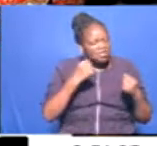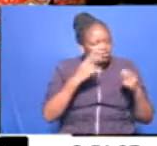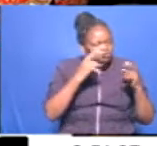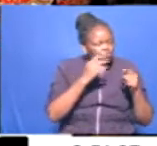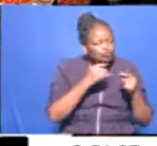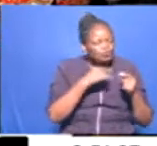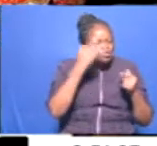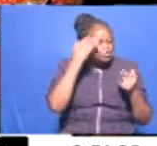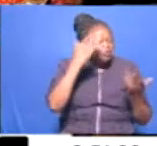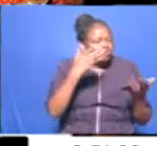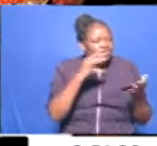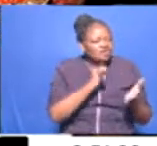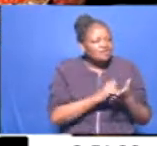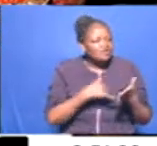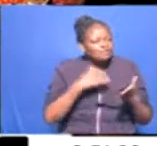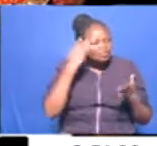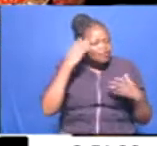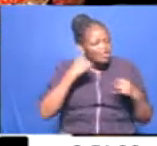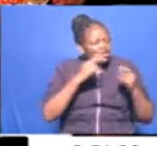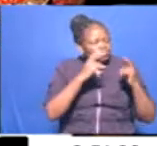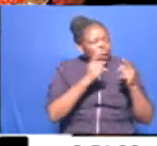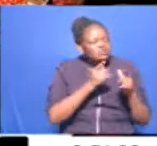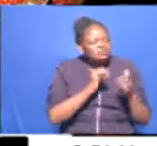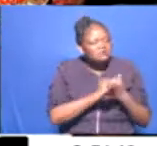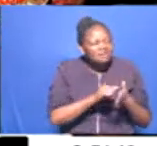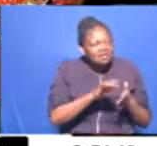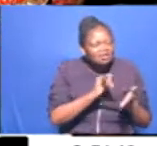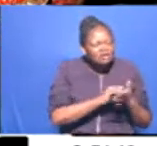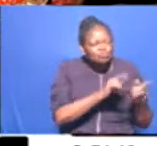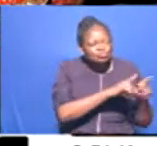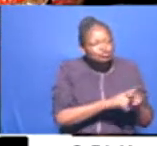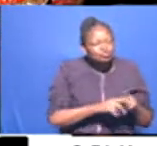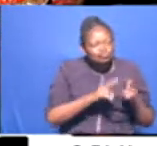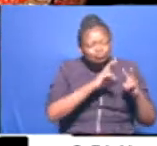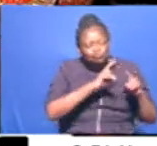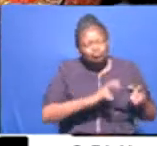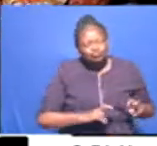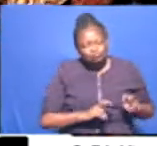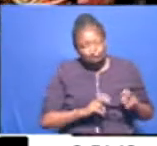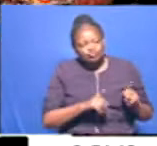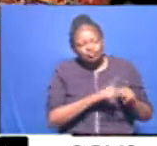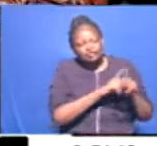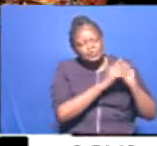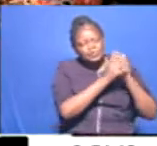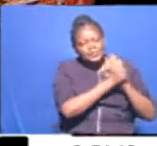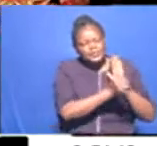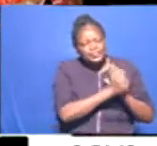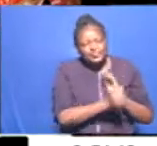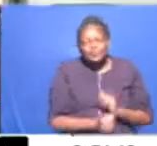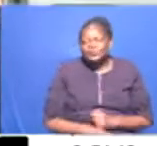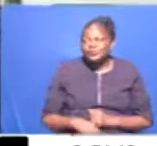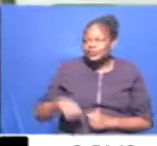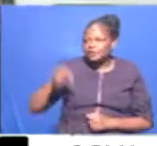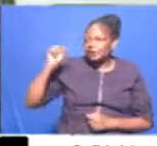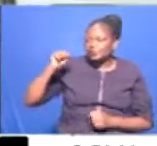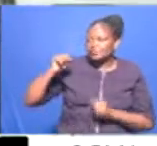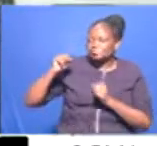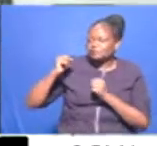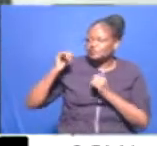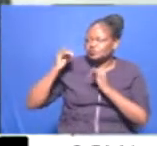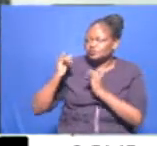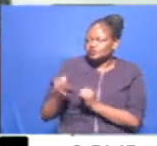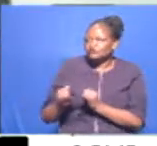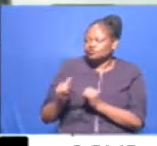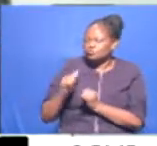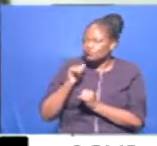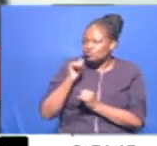have a mental health issue. Is that an area you're also exploring as experts? Yes, it is possible for individuals not to